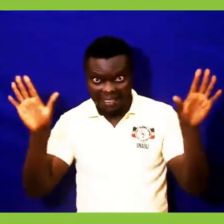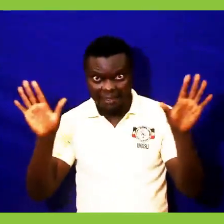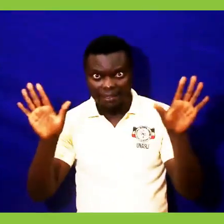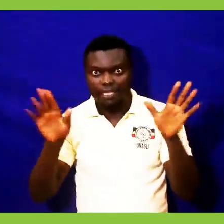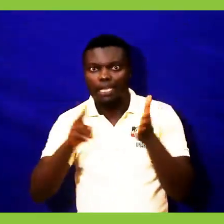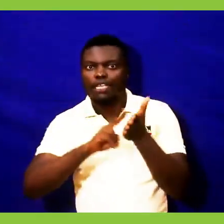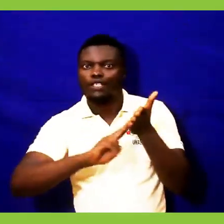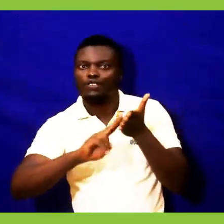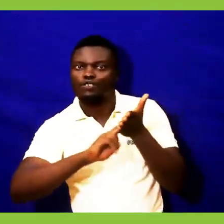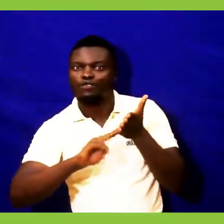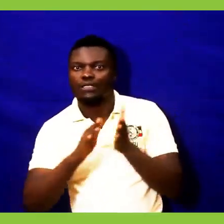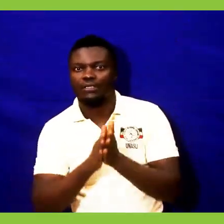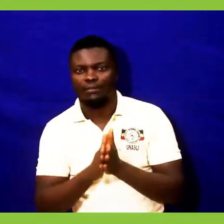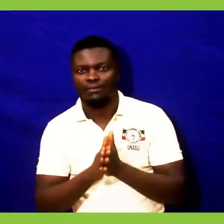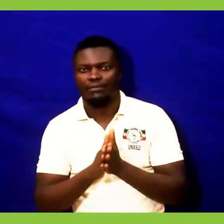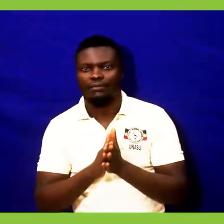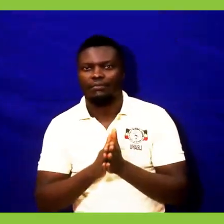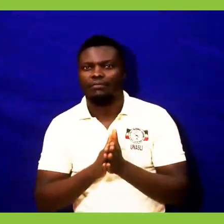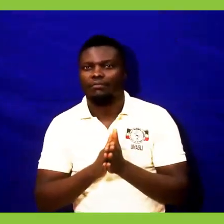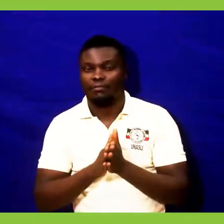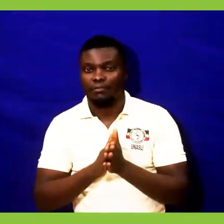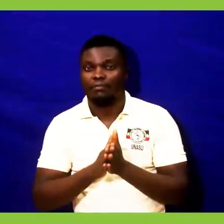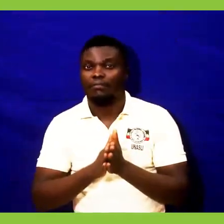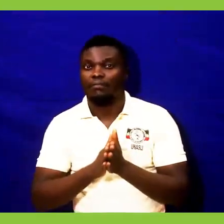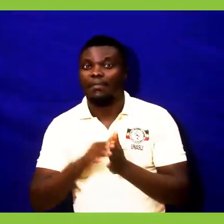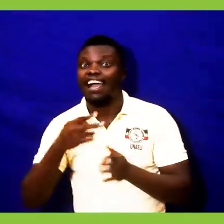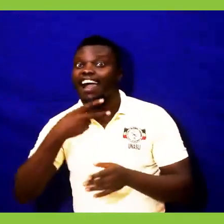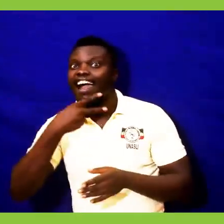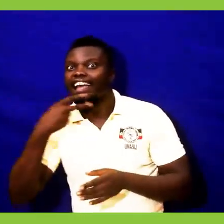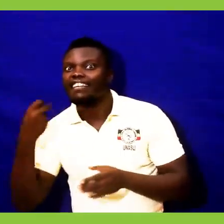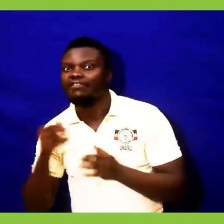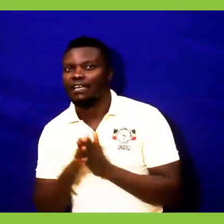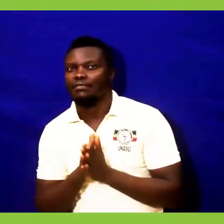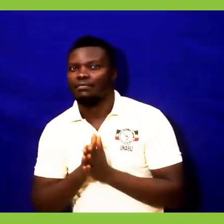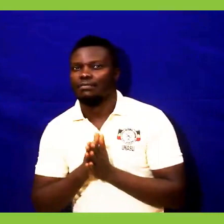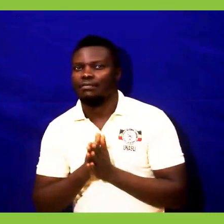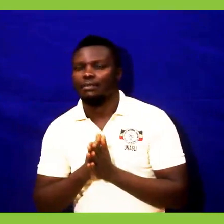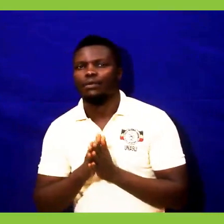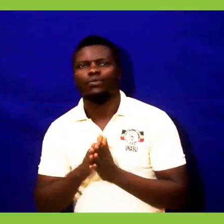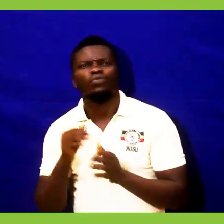by using an adverb.